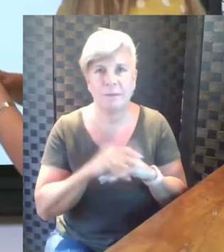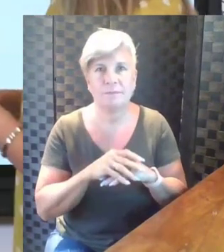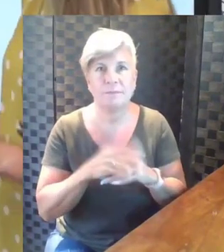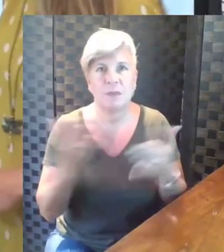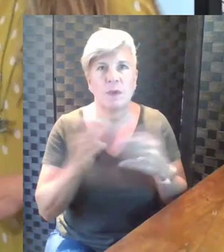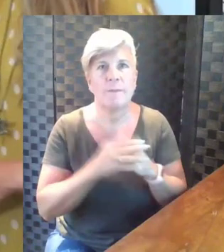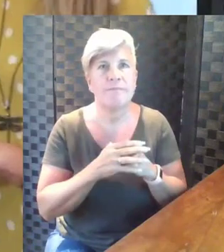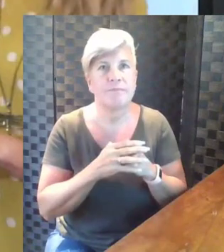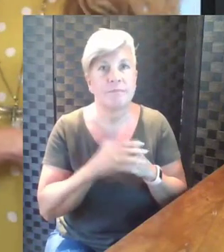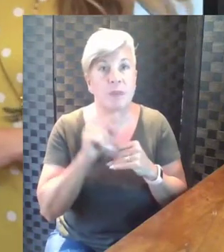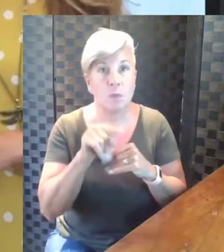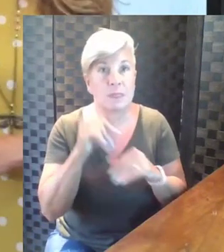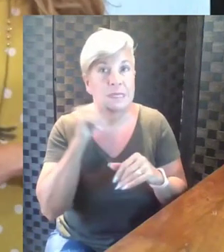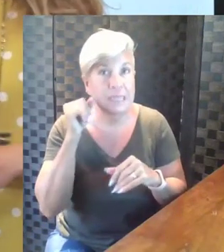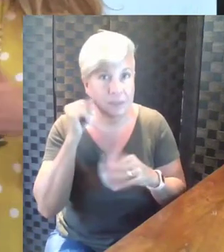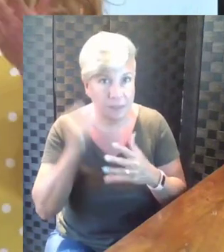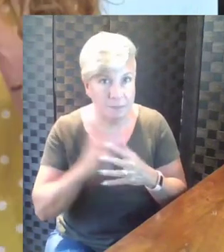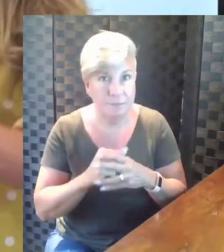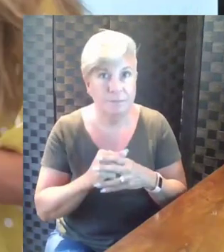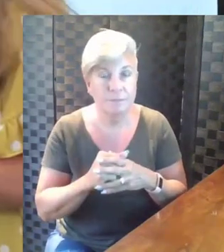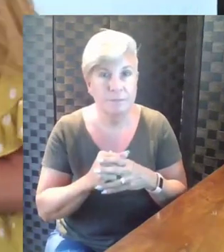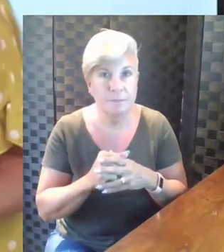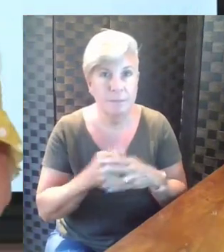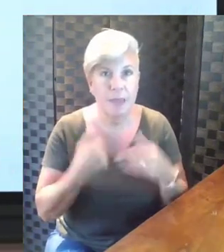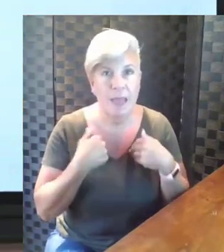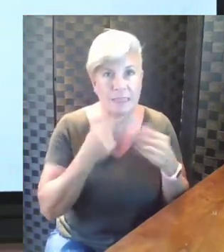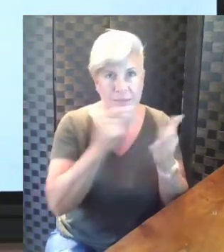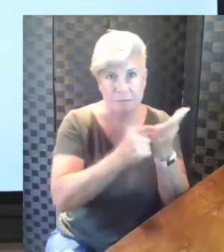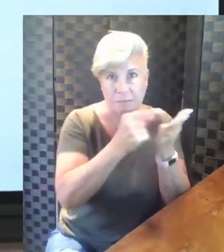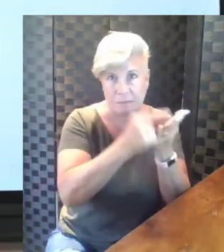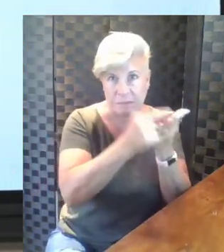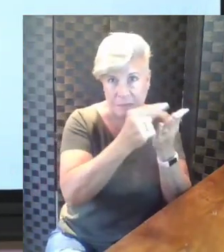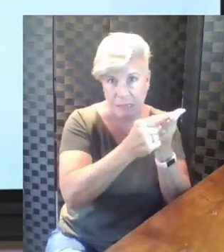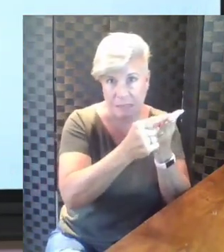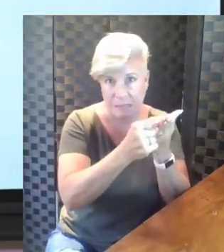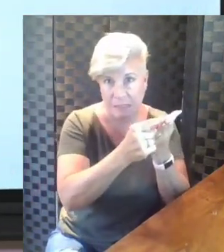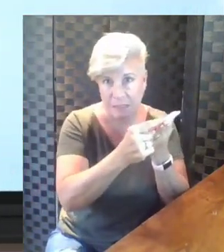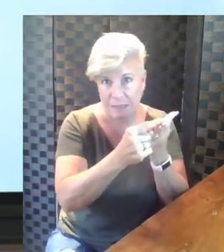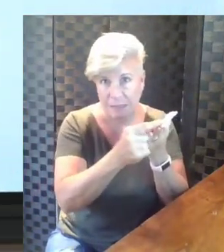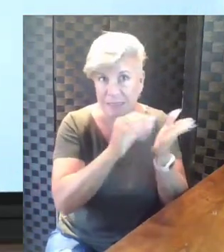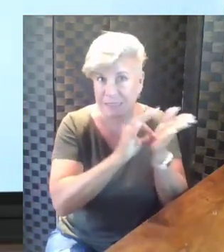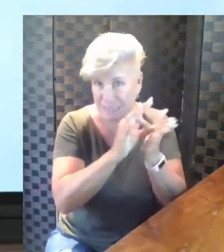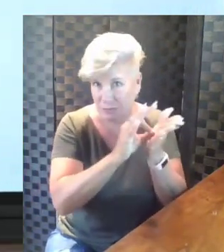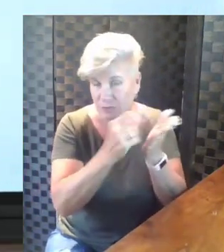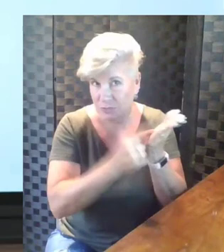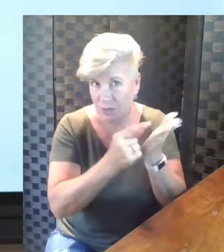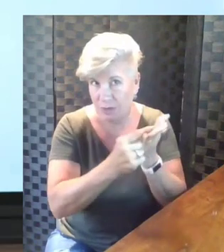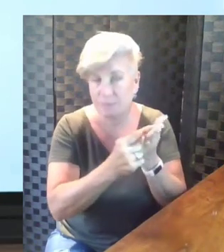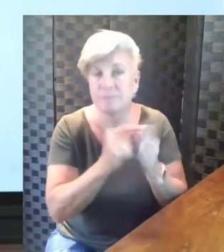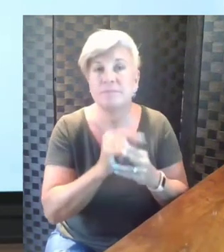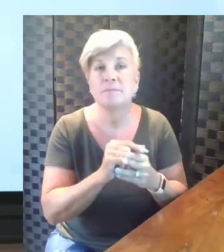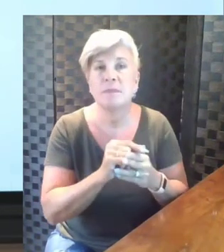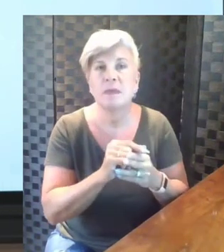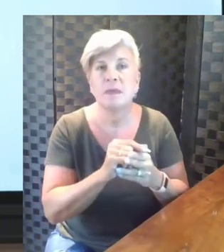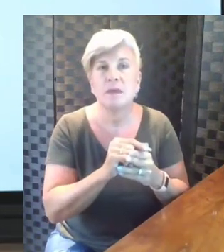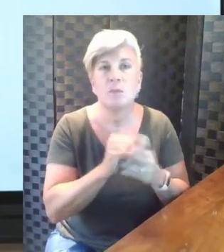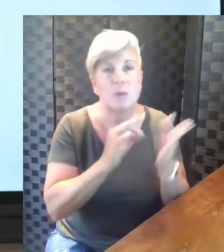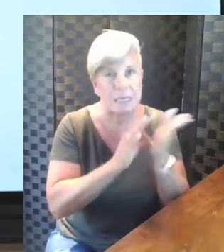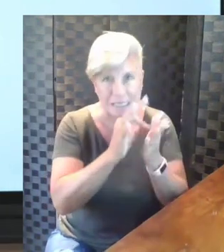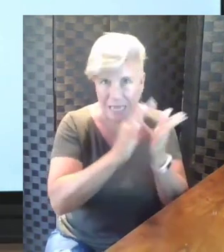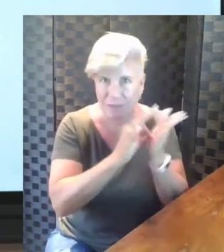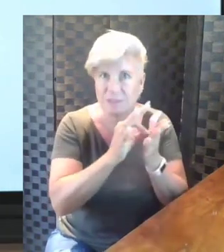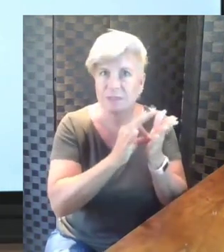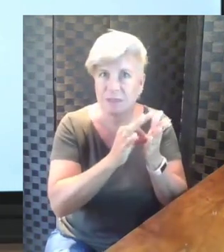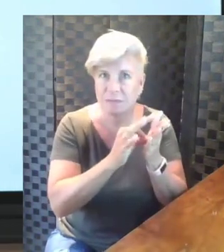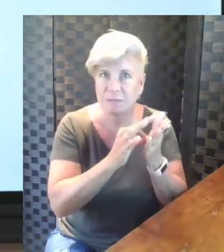So here we go. This is what we did yesterday. I had some dots, and we said in math we call them counters, up on the board. And we counted